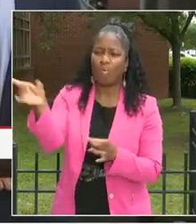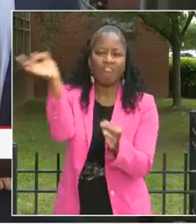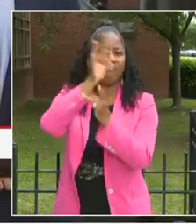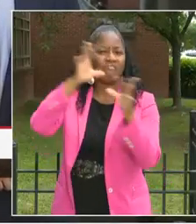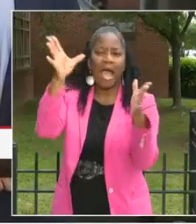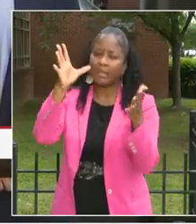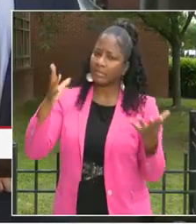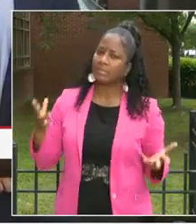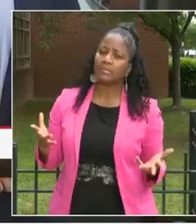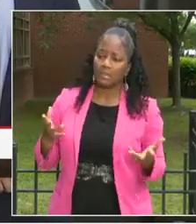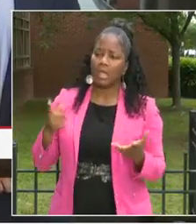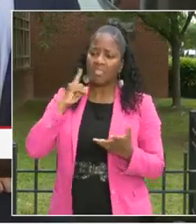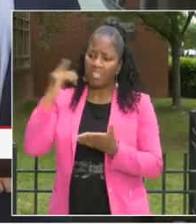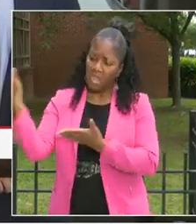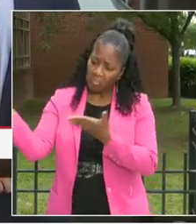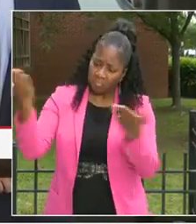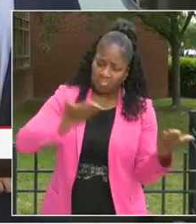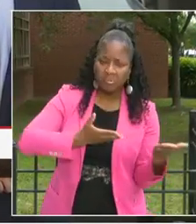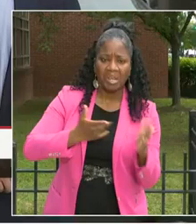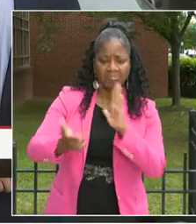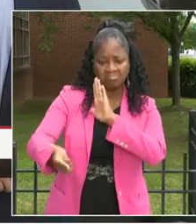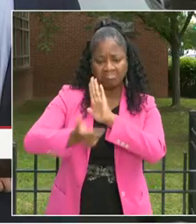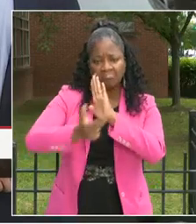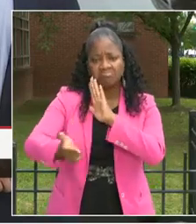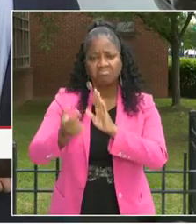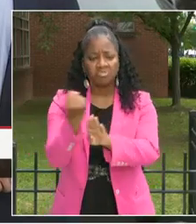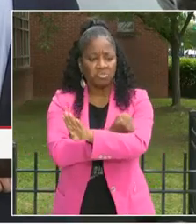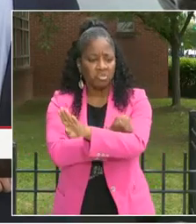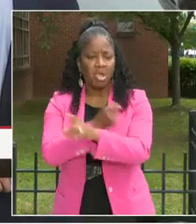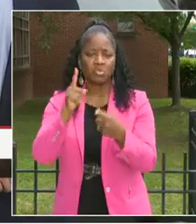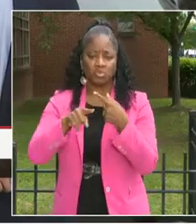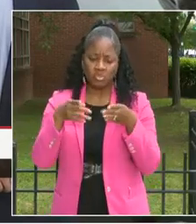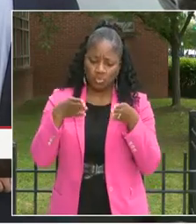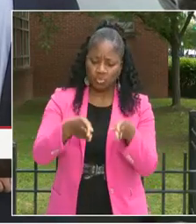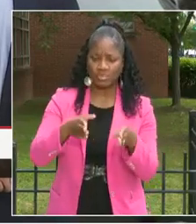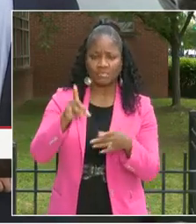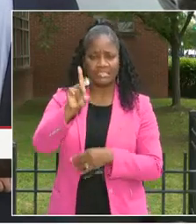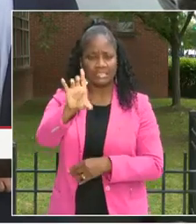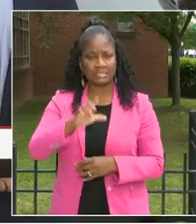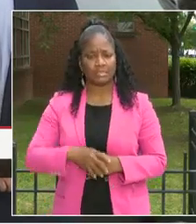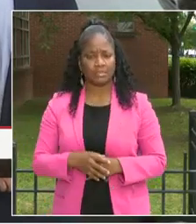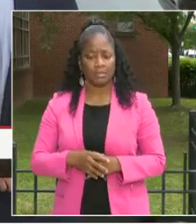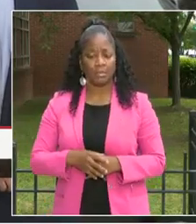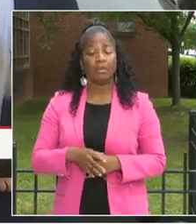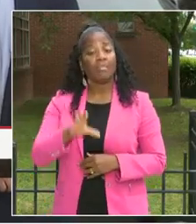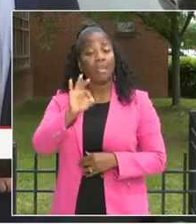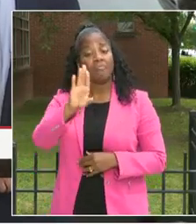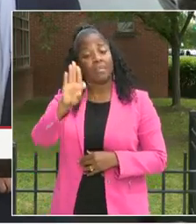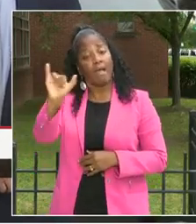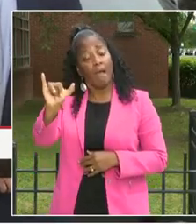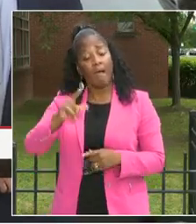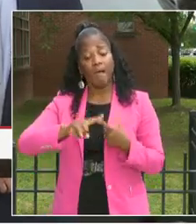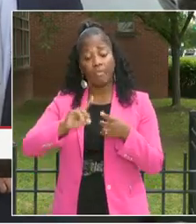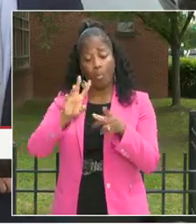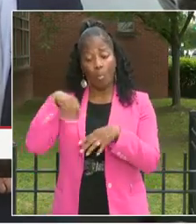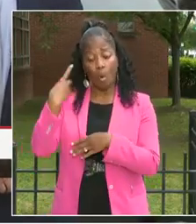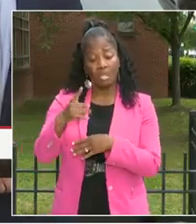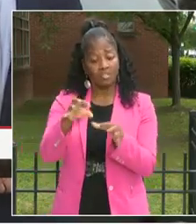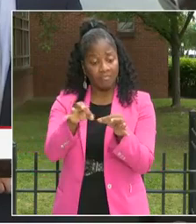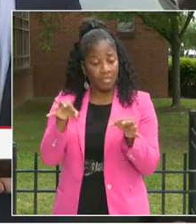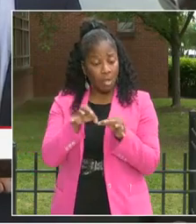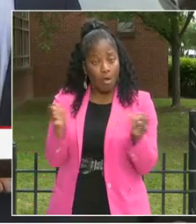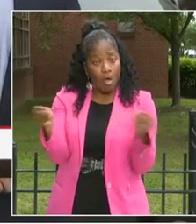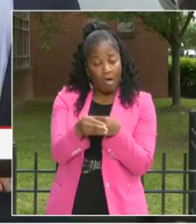illegal drugs to bring violence and deadly drugs, including fentanyl, to the streets of D.C. The FBI Washington Field Office works with MPD